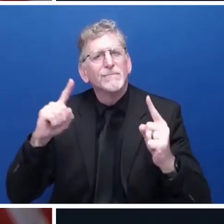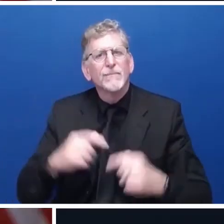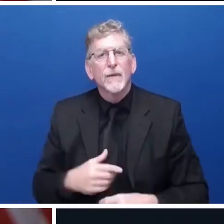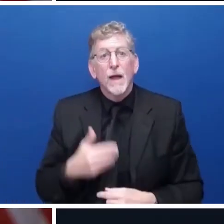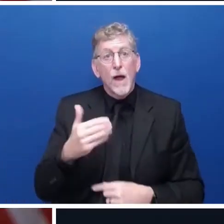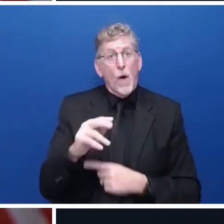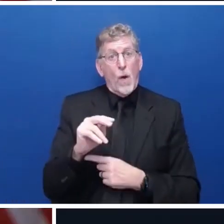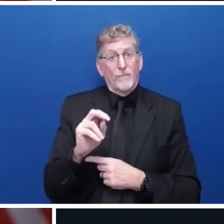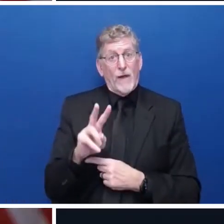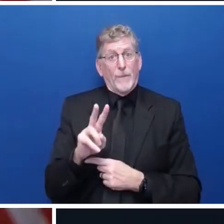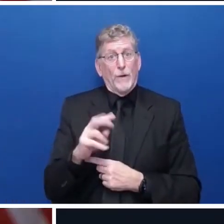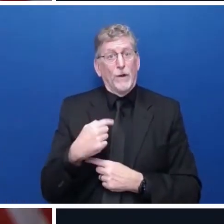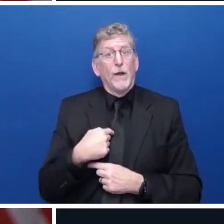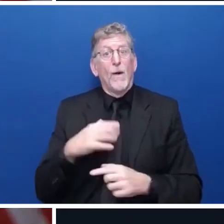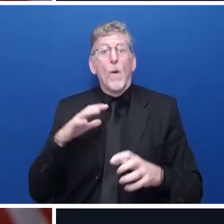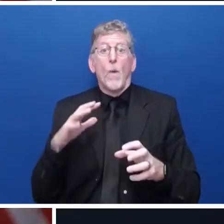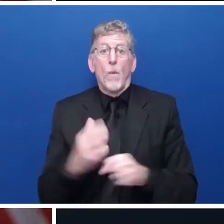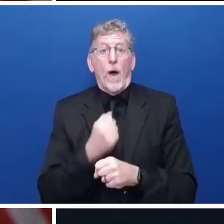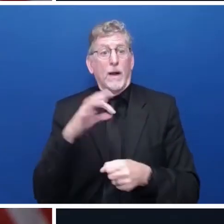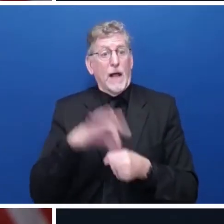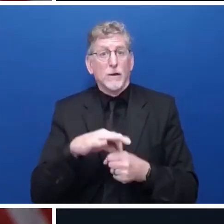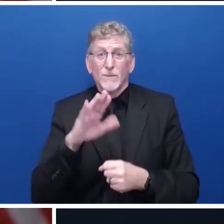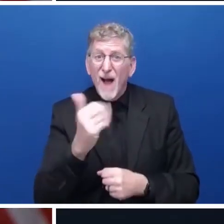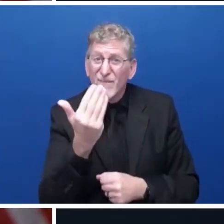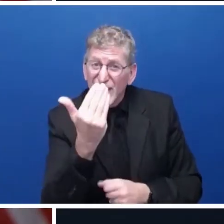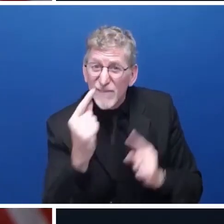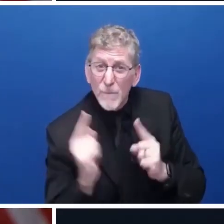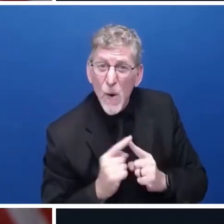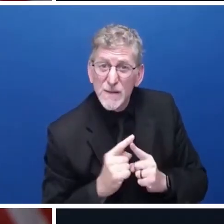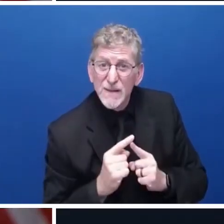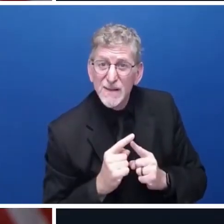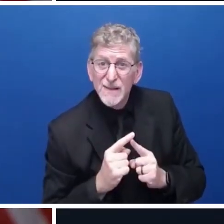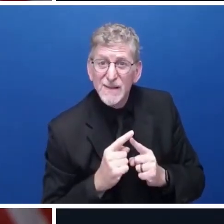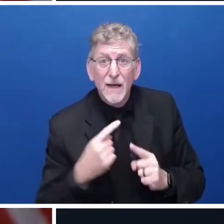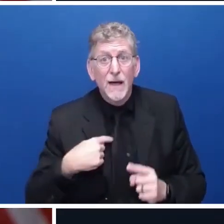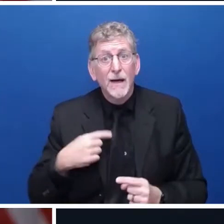And we won 13 new seats in our state legislature.